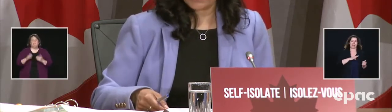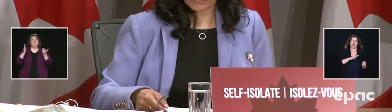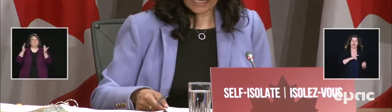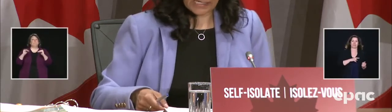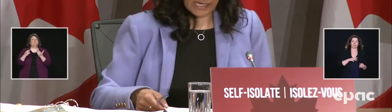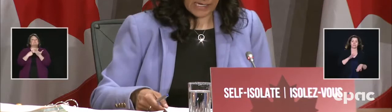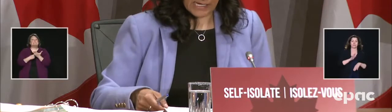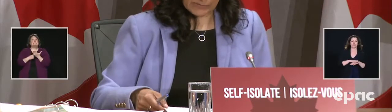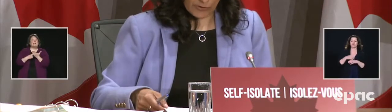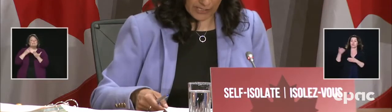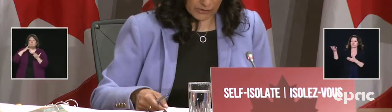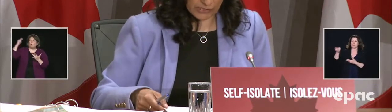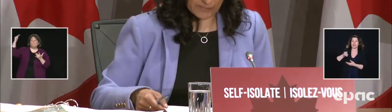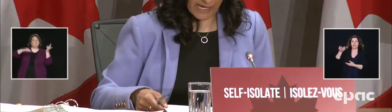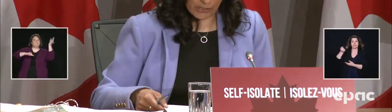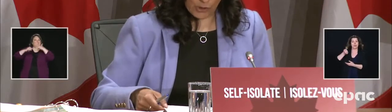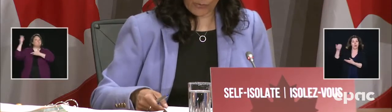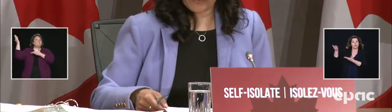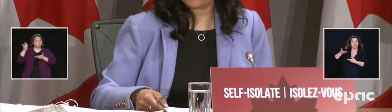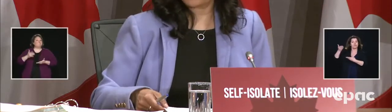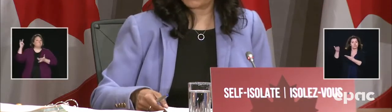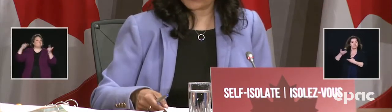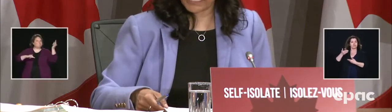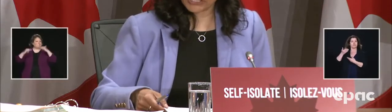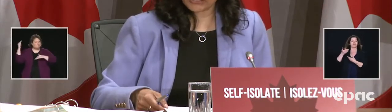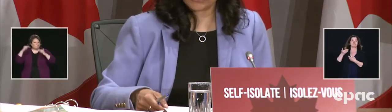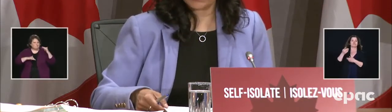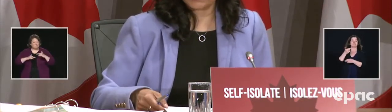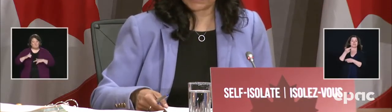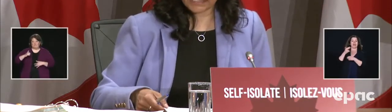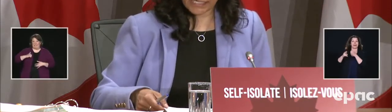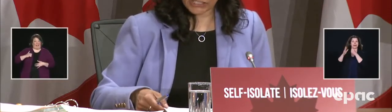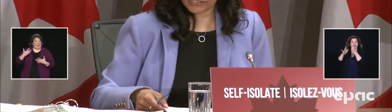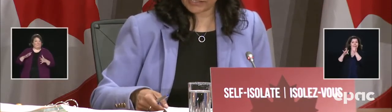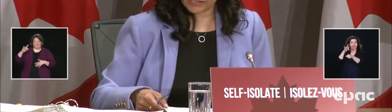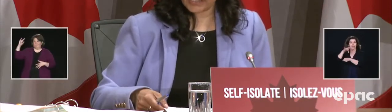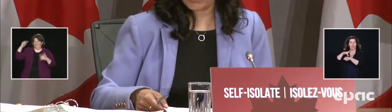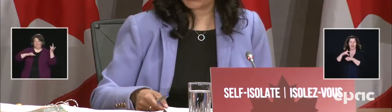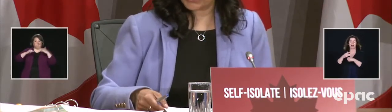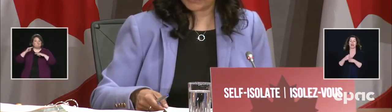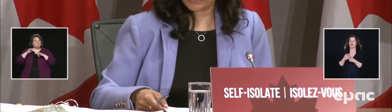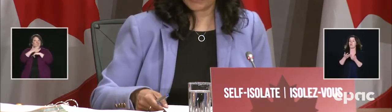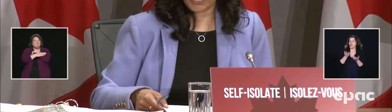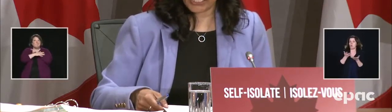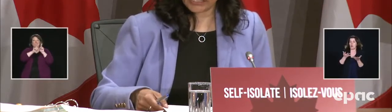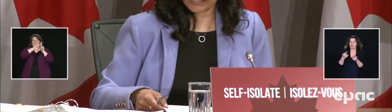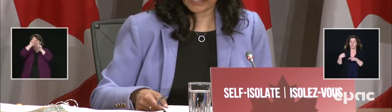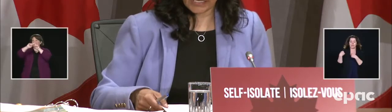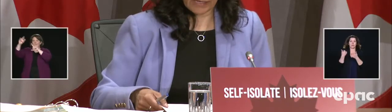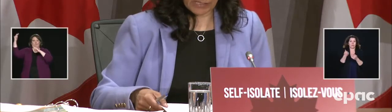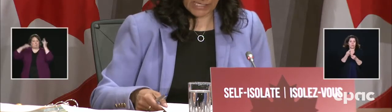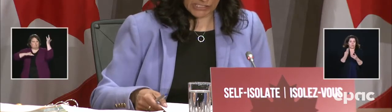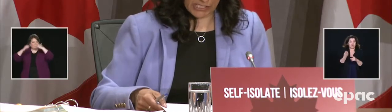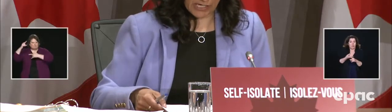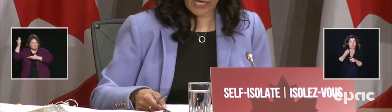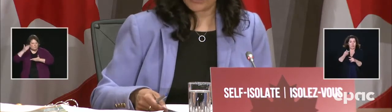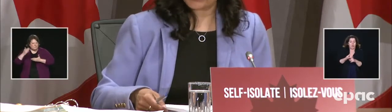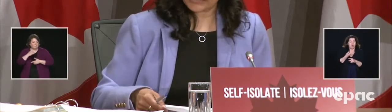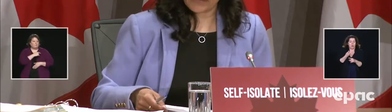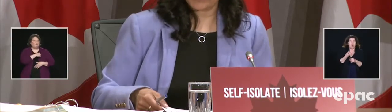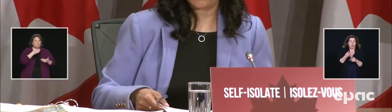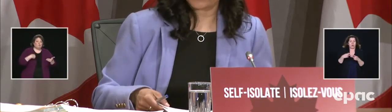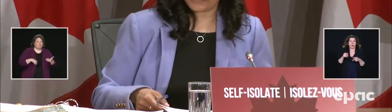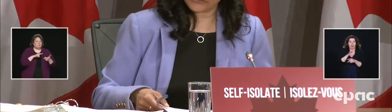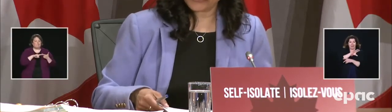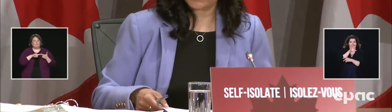months, Canada has brought goods back home from international destinations. China, Ireland, and Malaysia